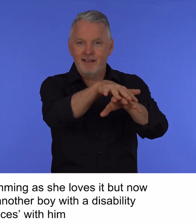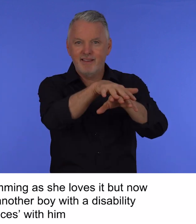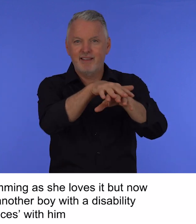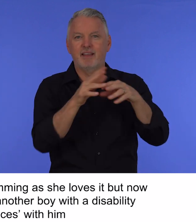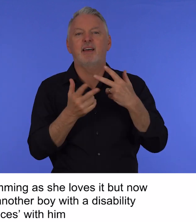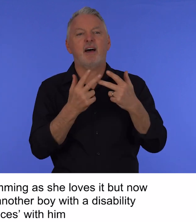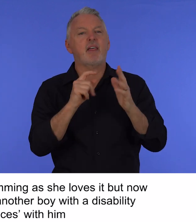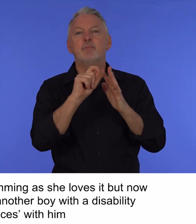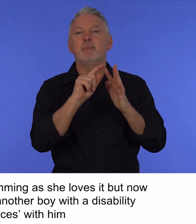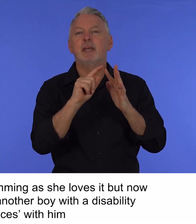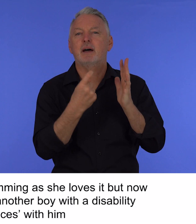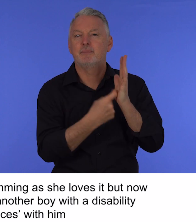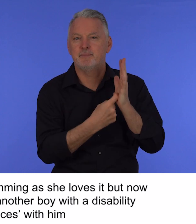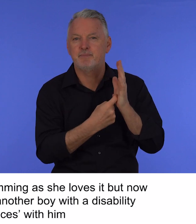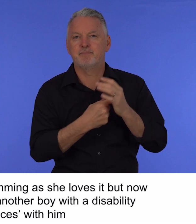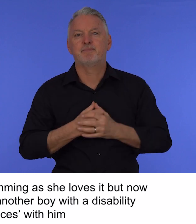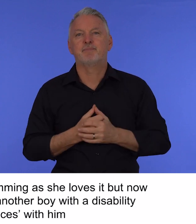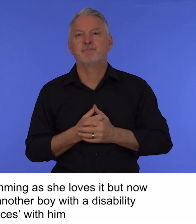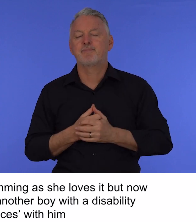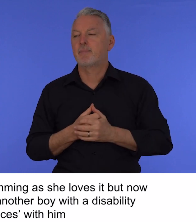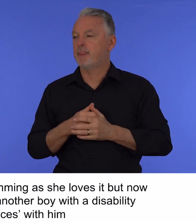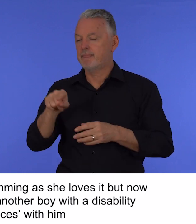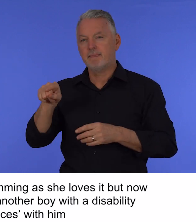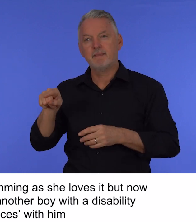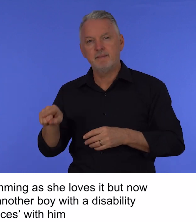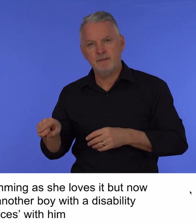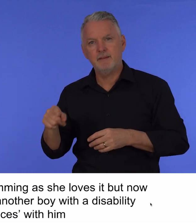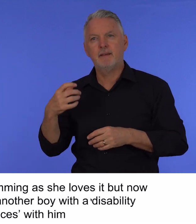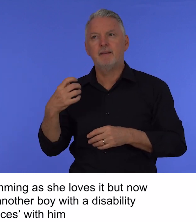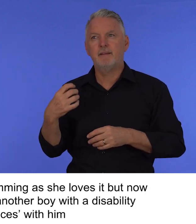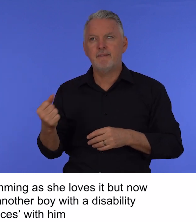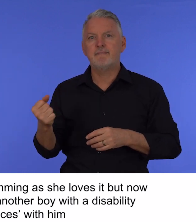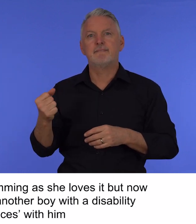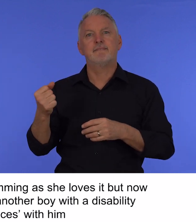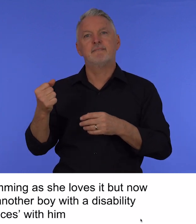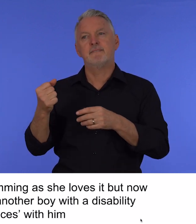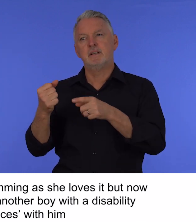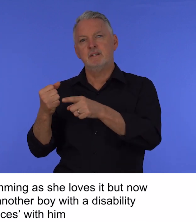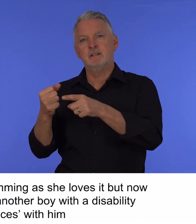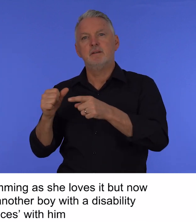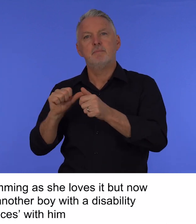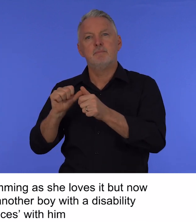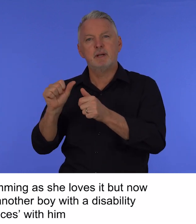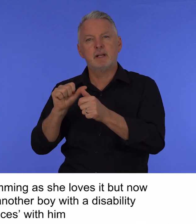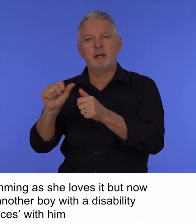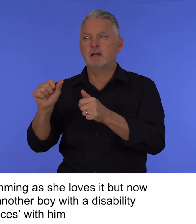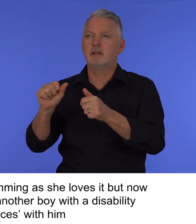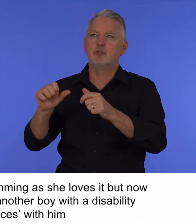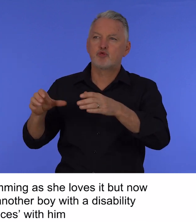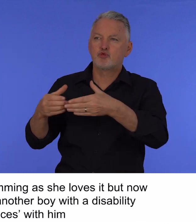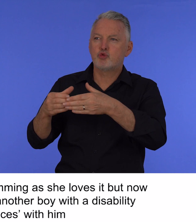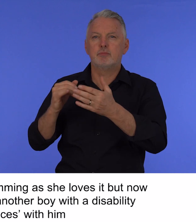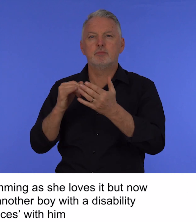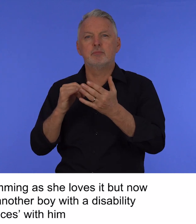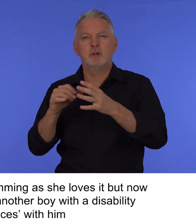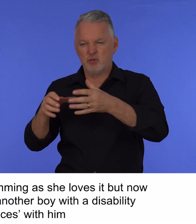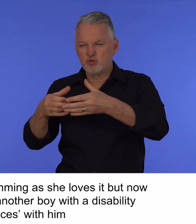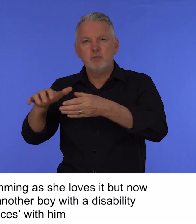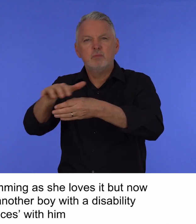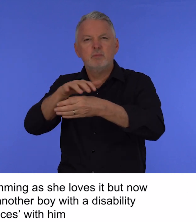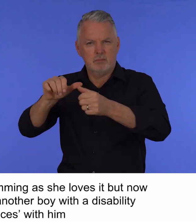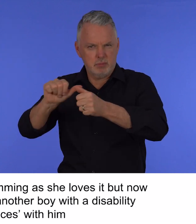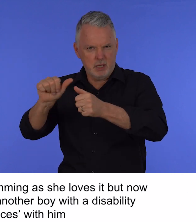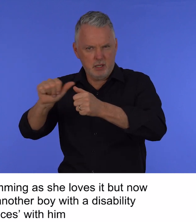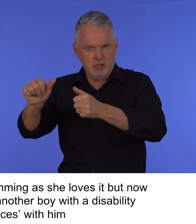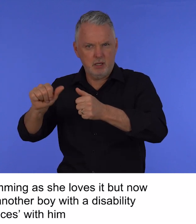strong enough and doing her strokes, we might move to that point. But she gets a lot of, what I found is that with Ari, it's better